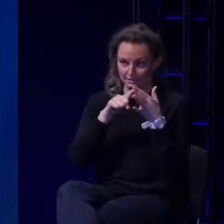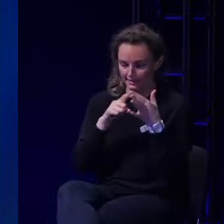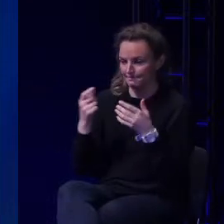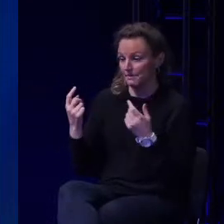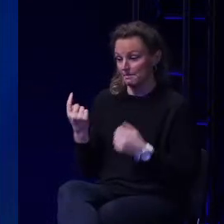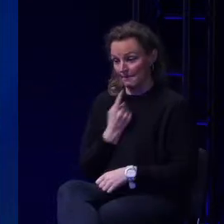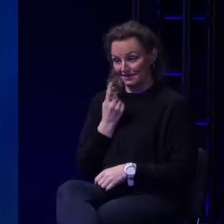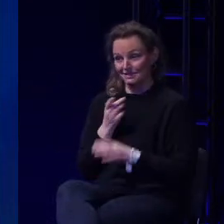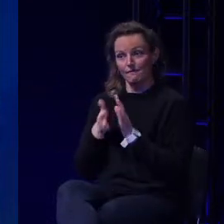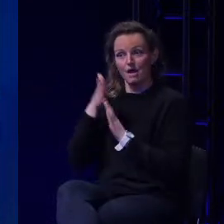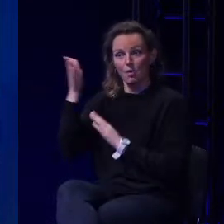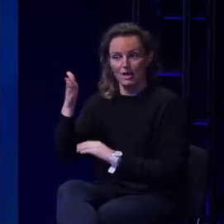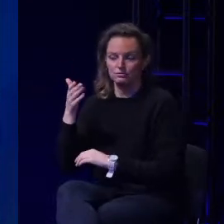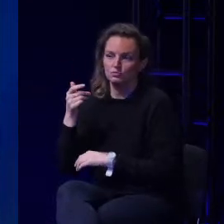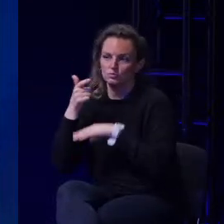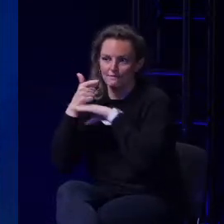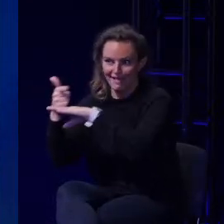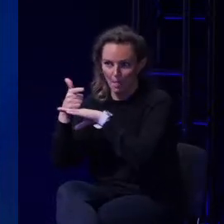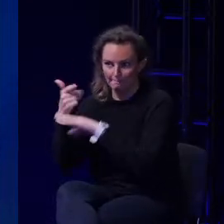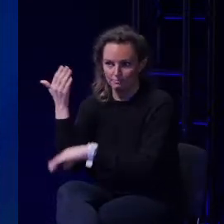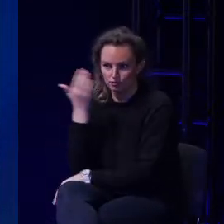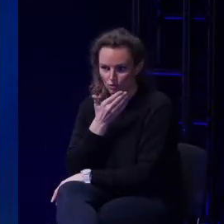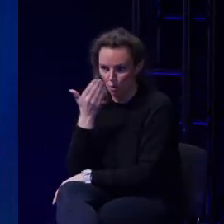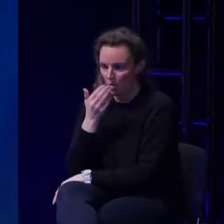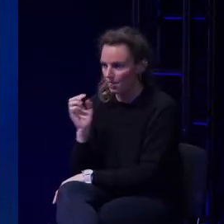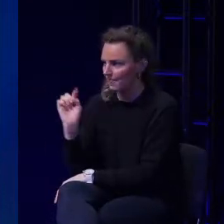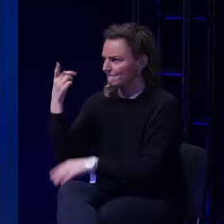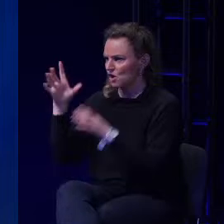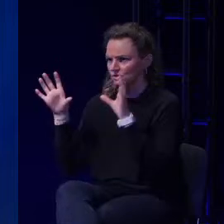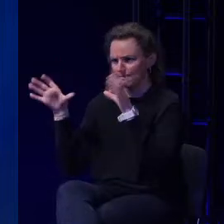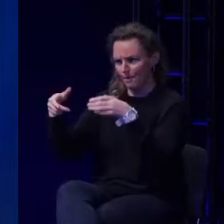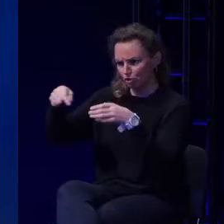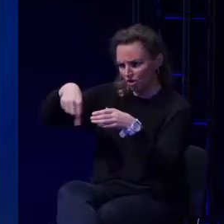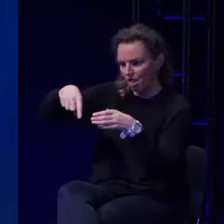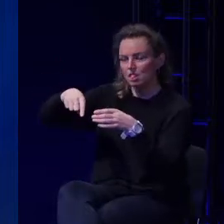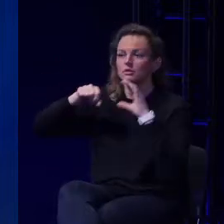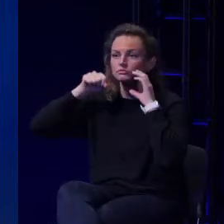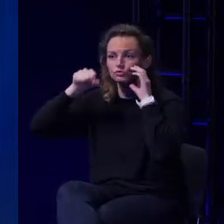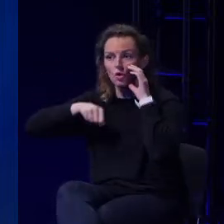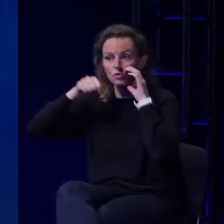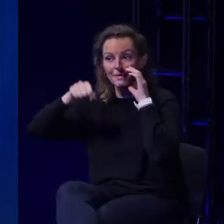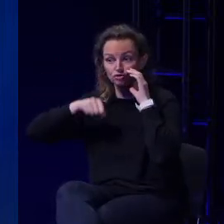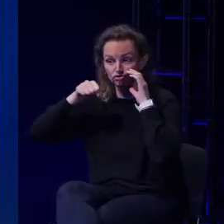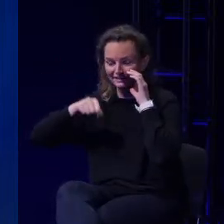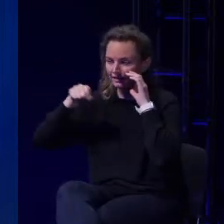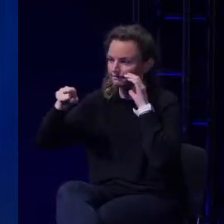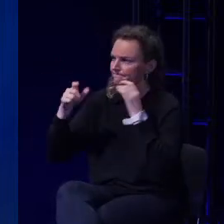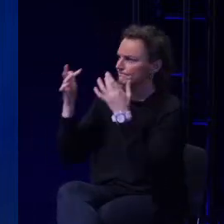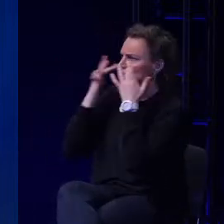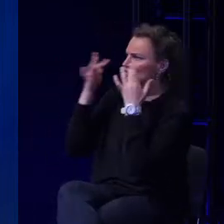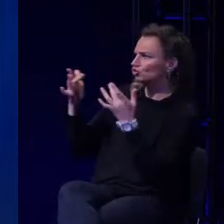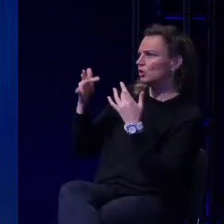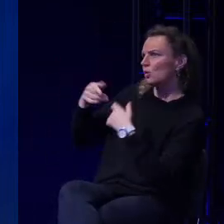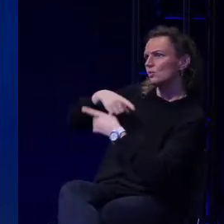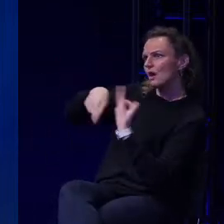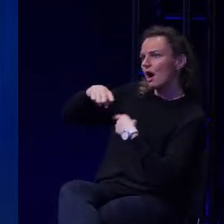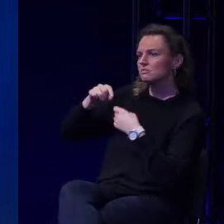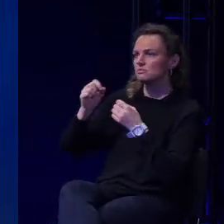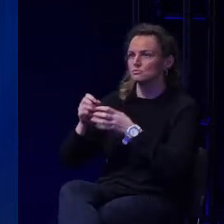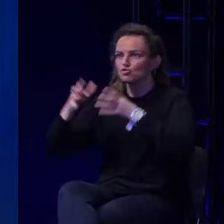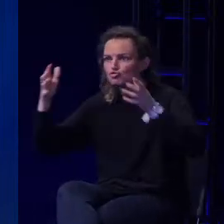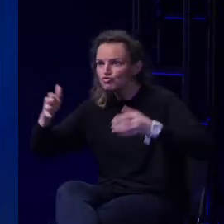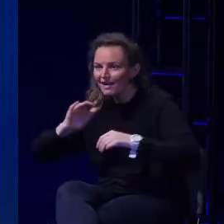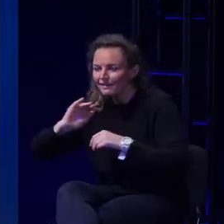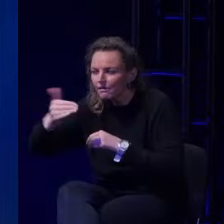school. Actually, the first kind of module they made us do was documentary. And they showed us Grey Gardens and a bunch